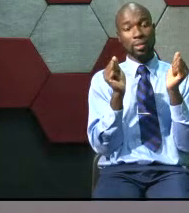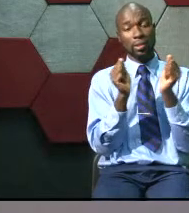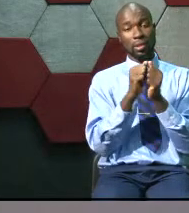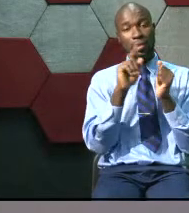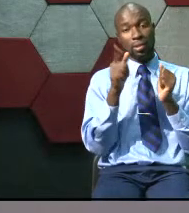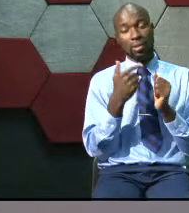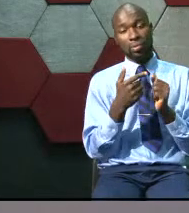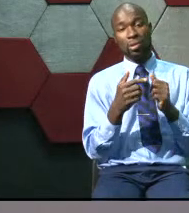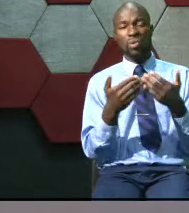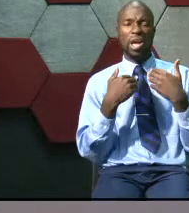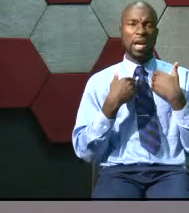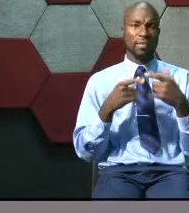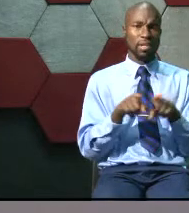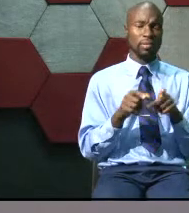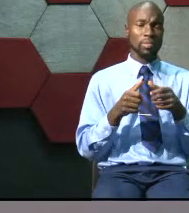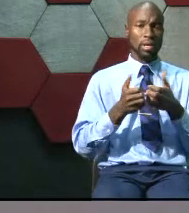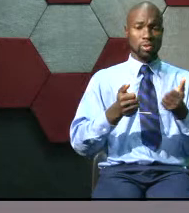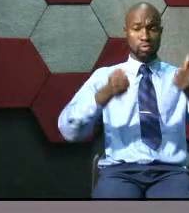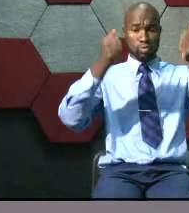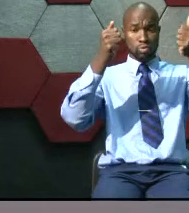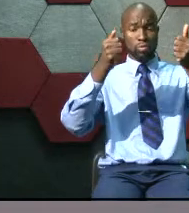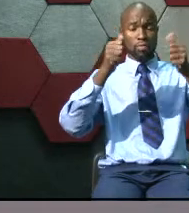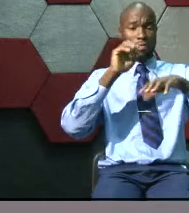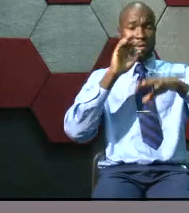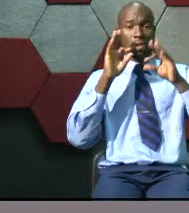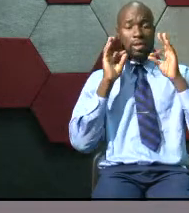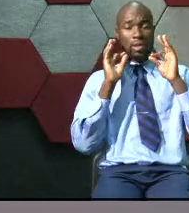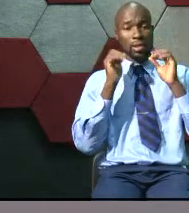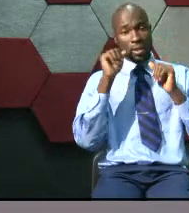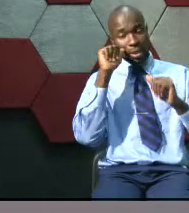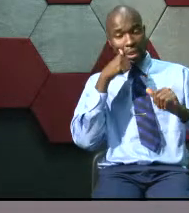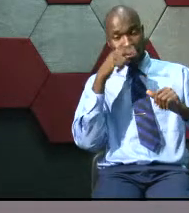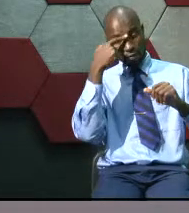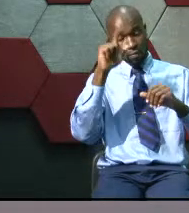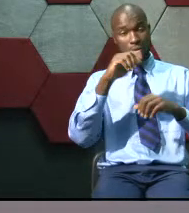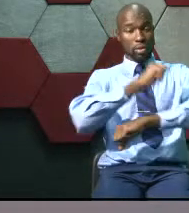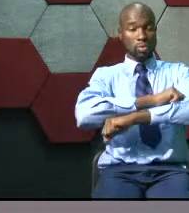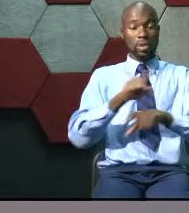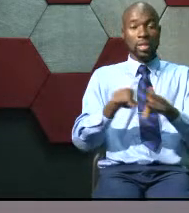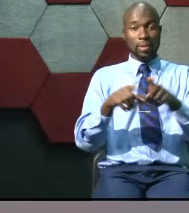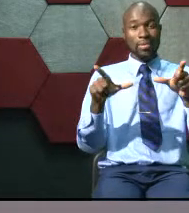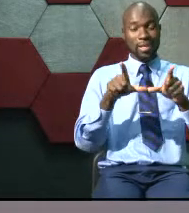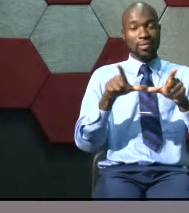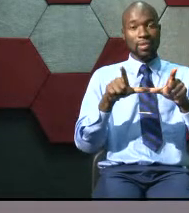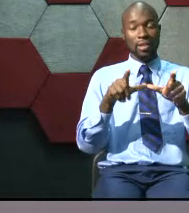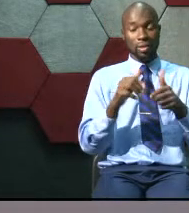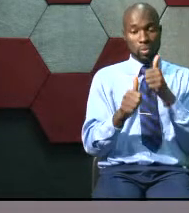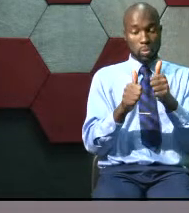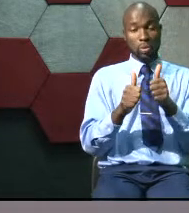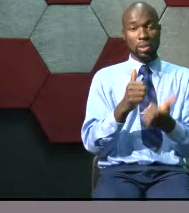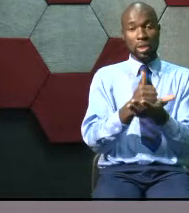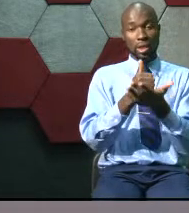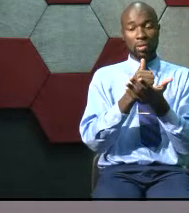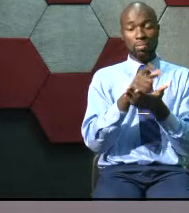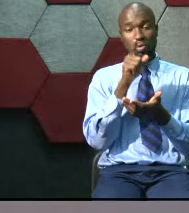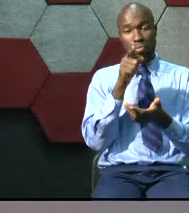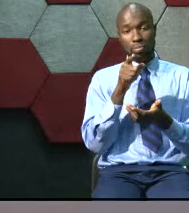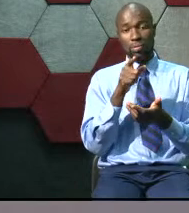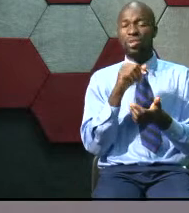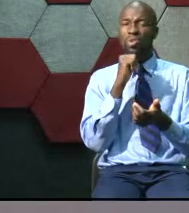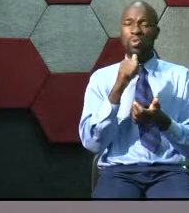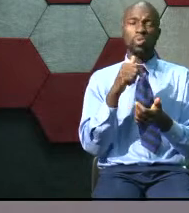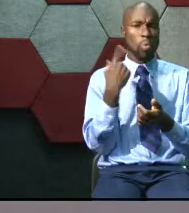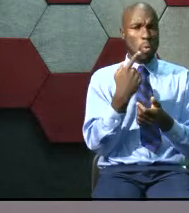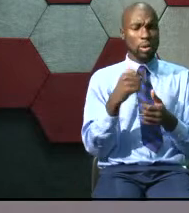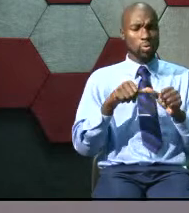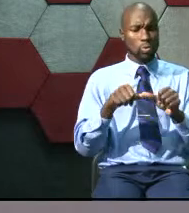course, a lovely trophy for the school and the certificates, we hope that this can enable you to, of course, other than continuing